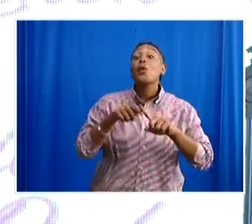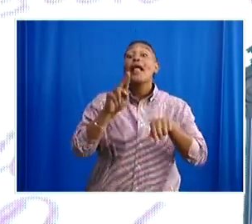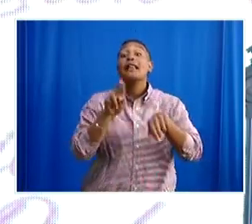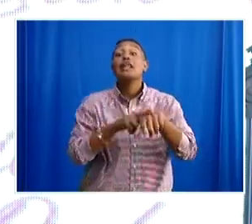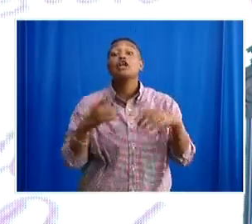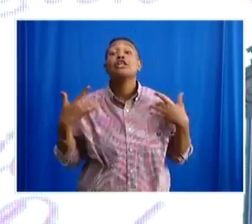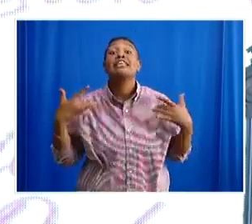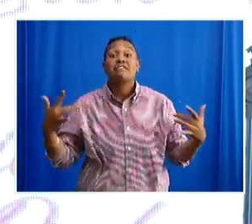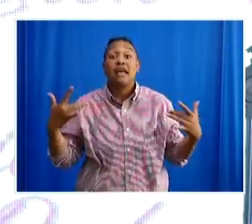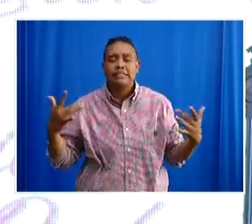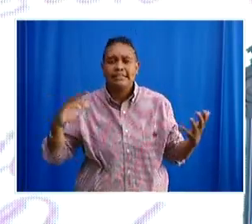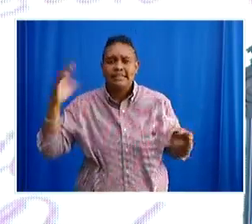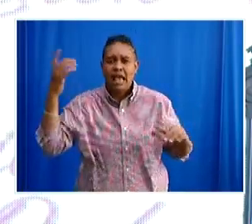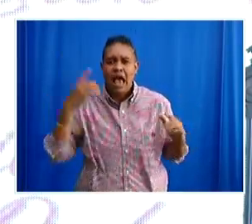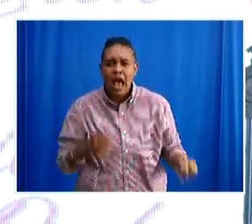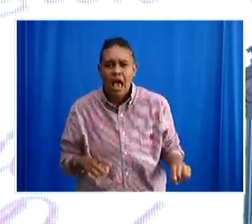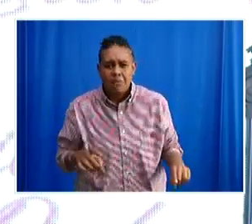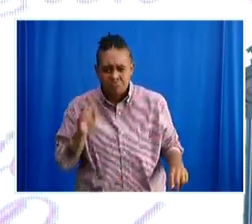occurs,